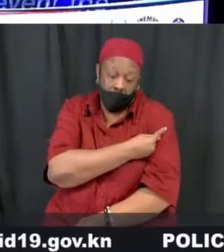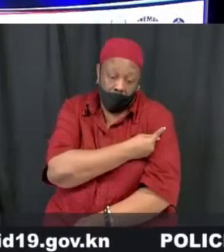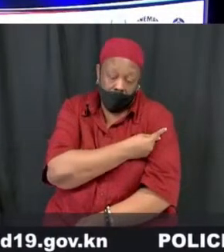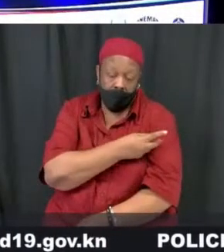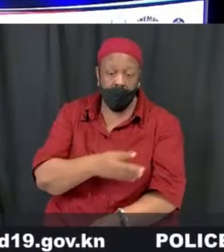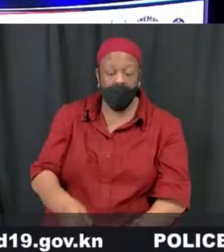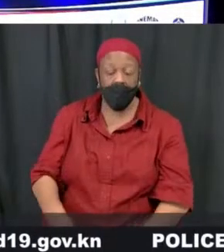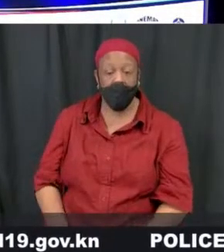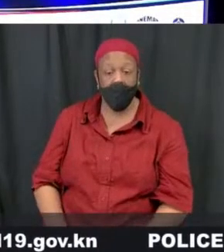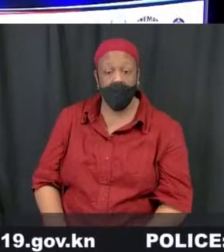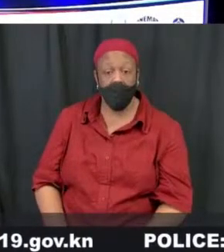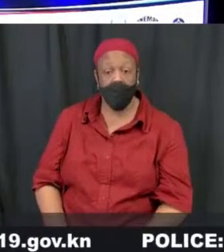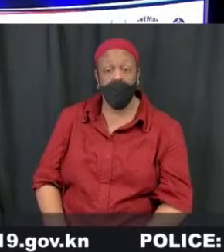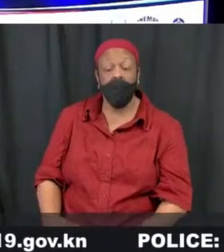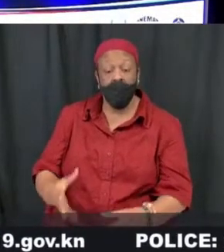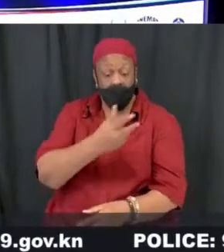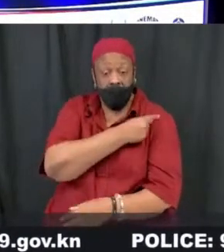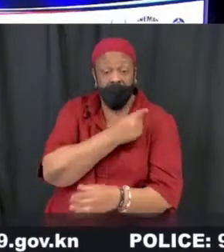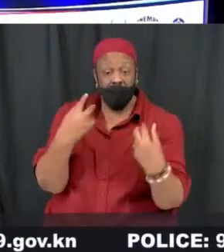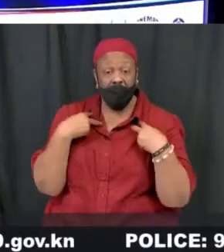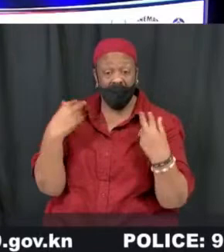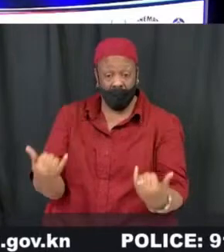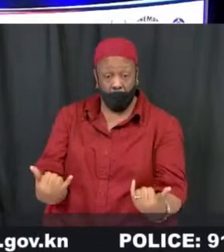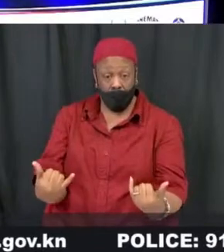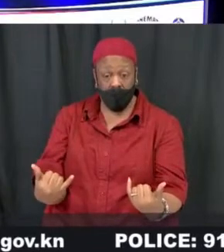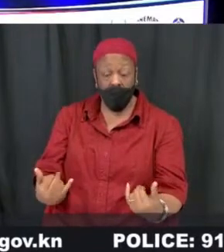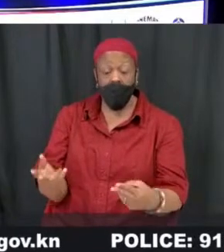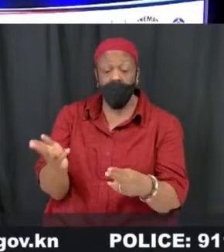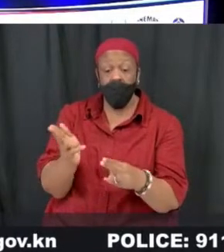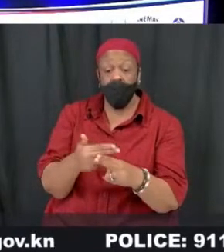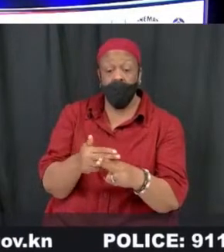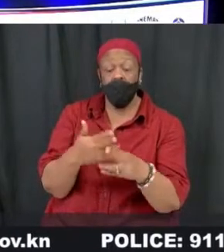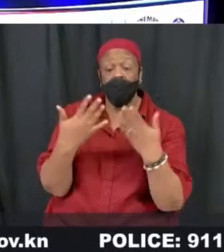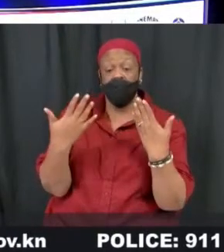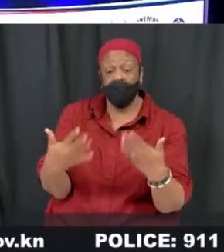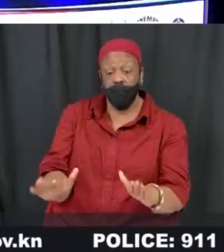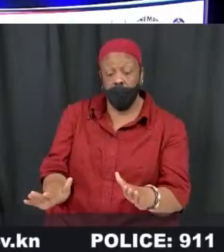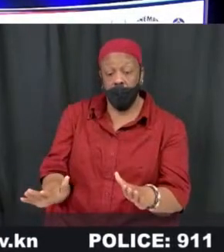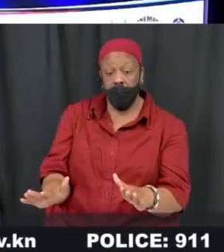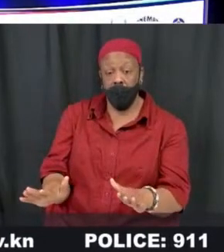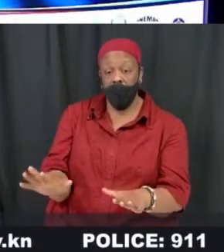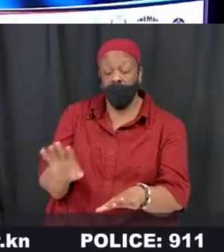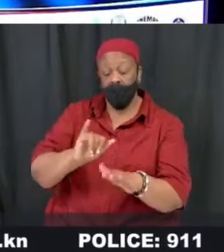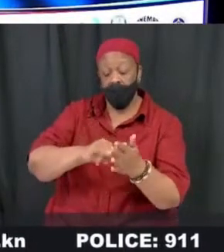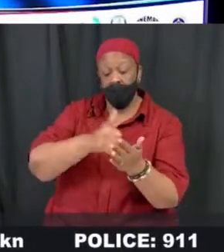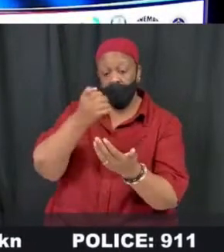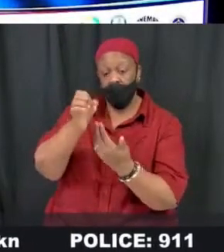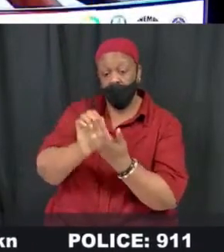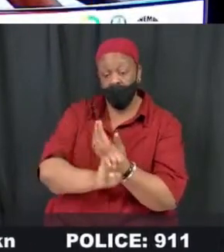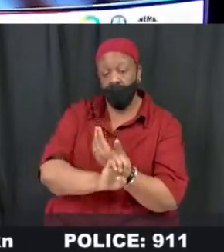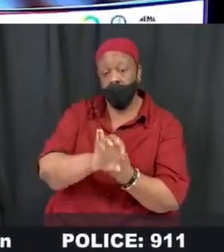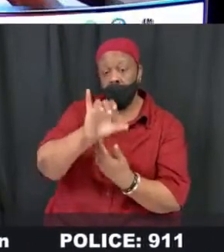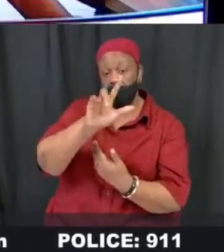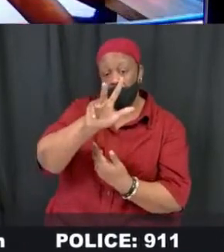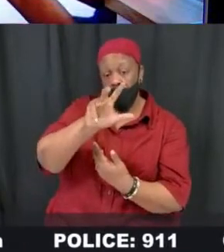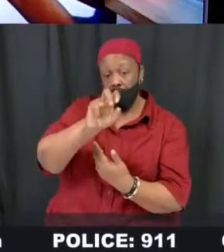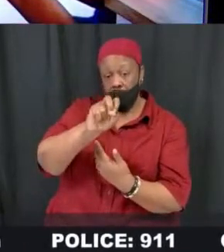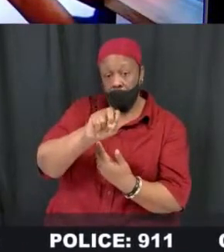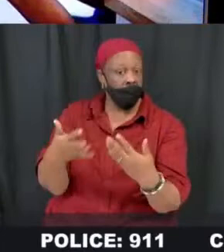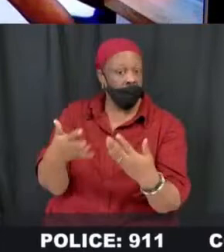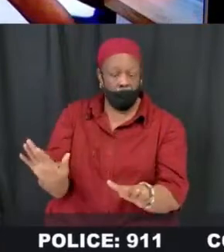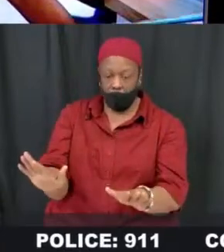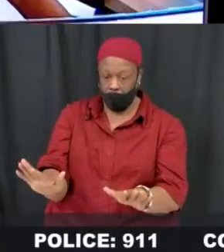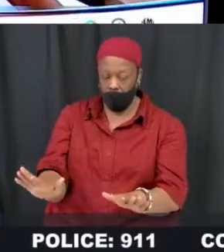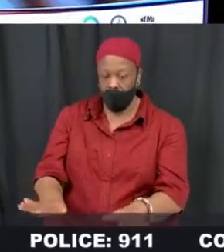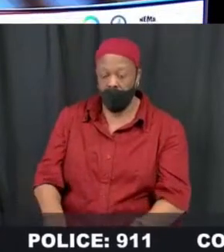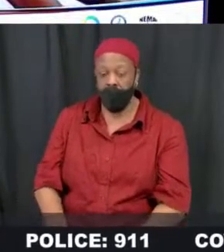have would expire on June 30th. At this stage, based on the numbers, we do believe